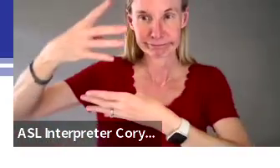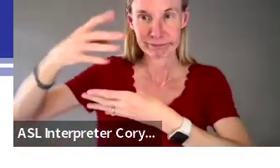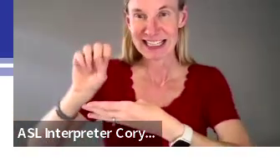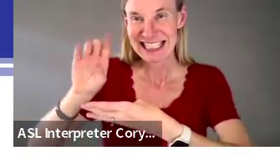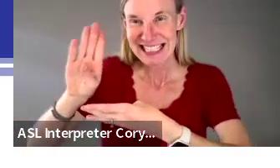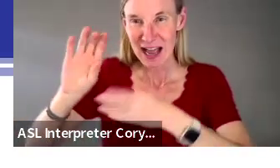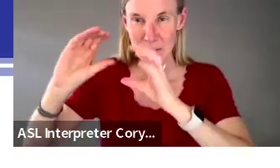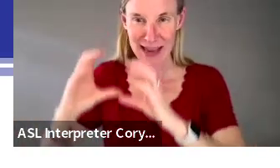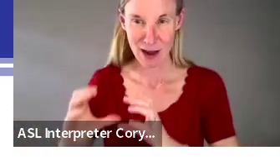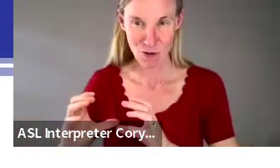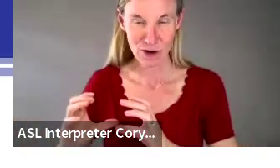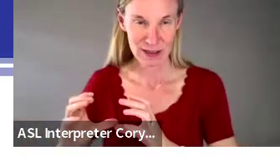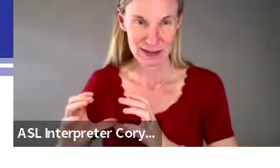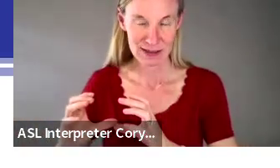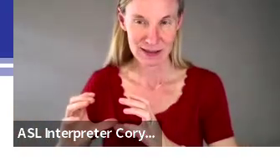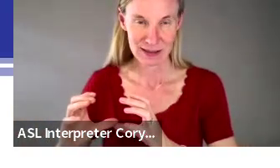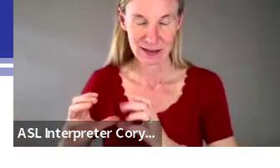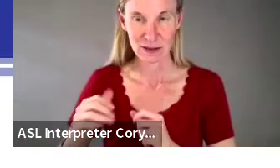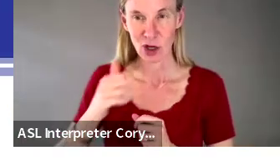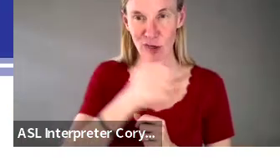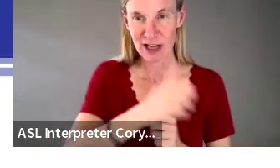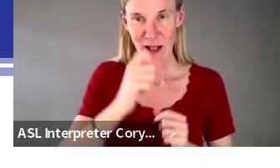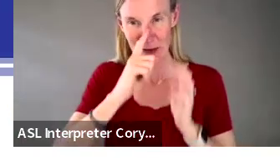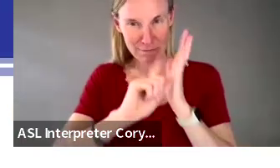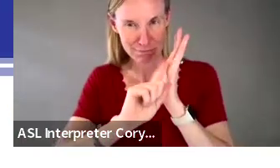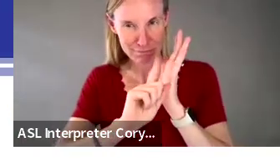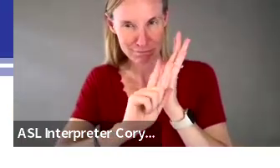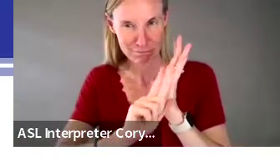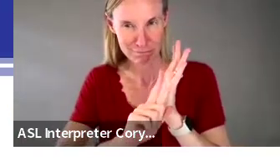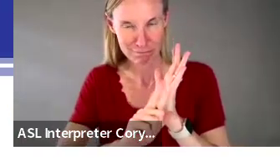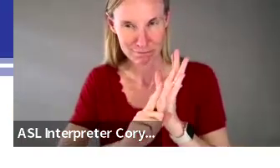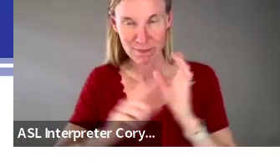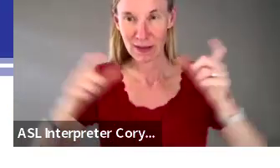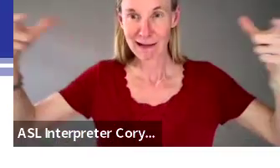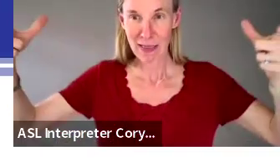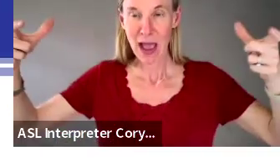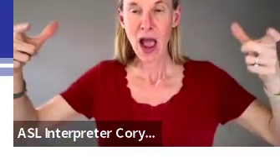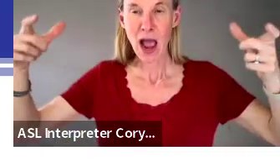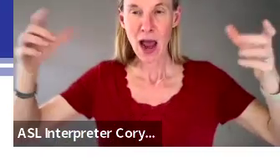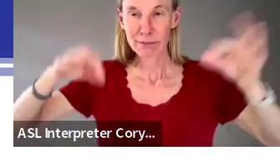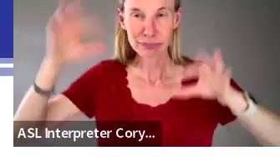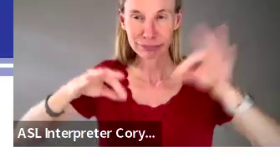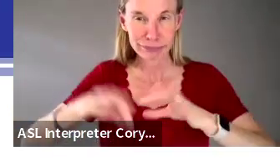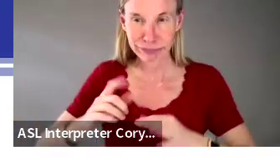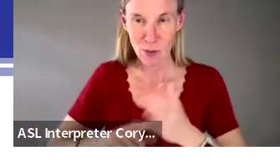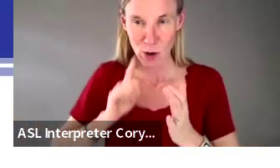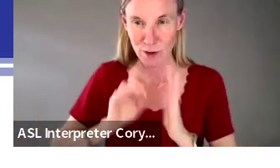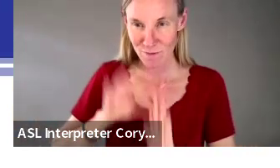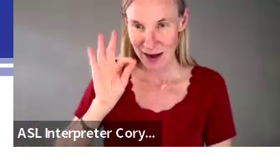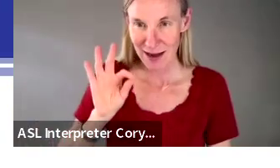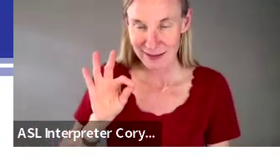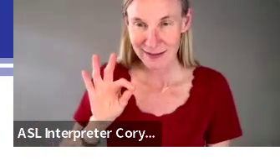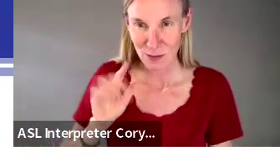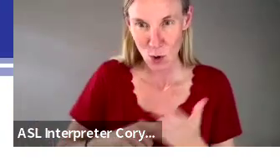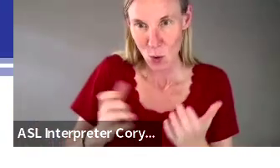the menu bar, so you can sort of tier down what you're looking to select. And as a